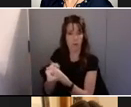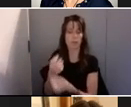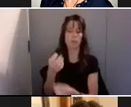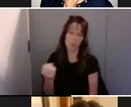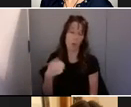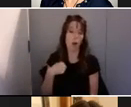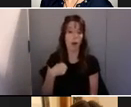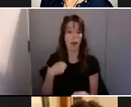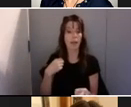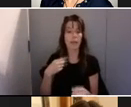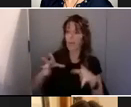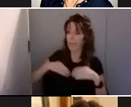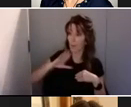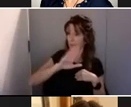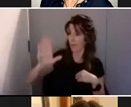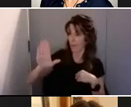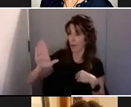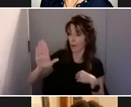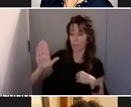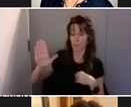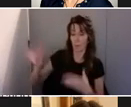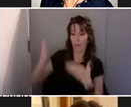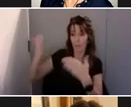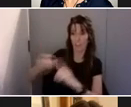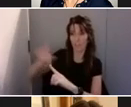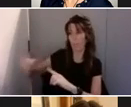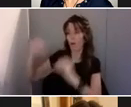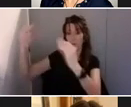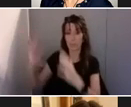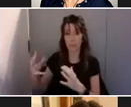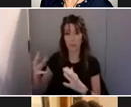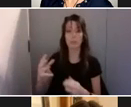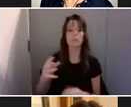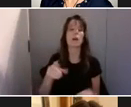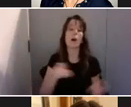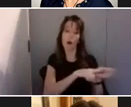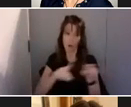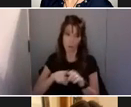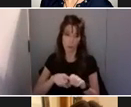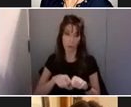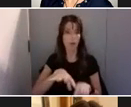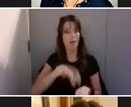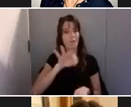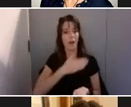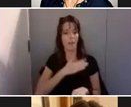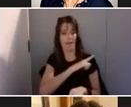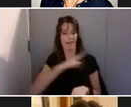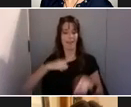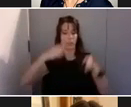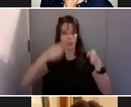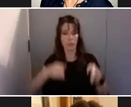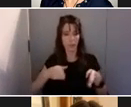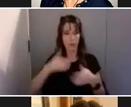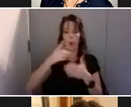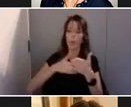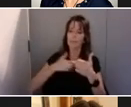take the recommendation of teachers. Additionally, I can go on to the Find My Legislator tool, What's My District tool. I